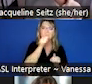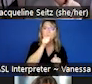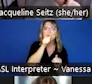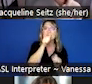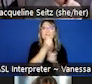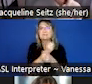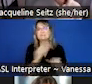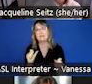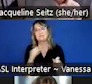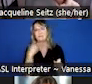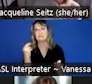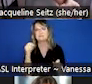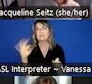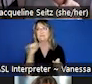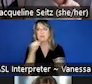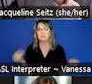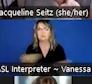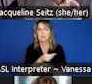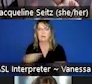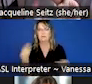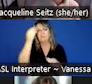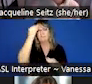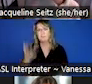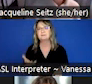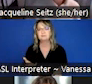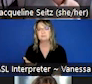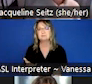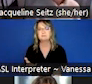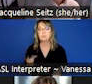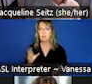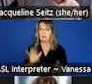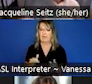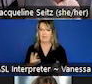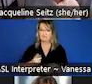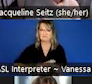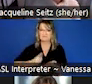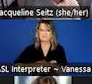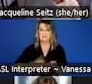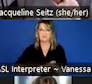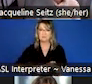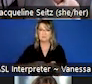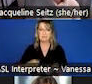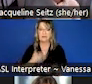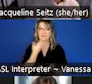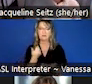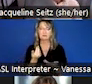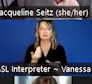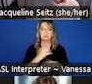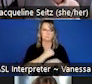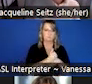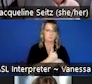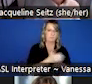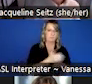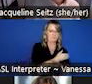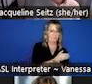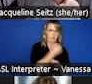the information is not shared? And that conversation is so much easier to have beforehand and not in the middle of